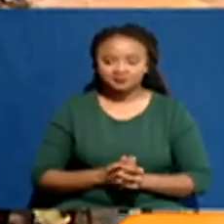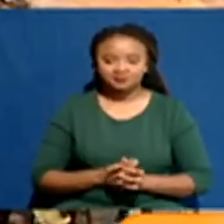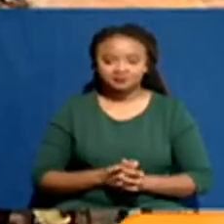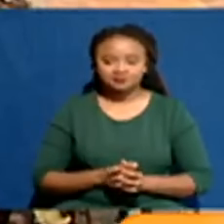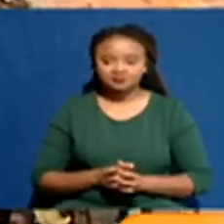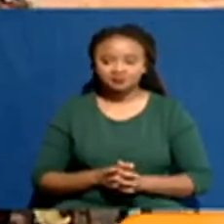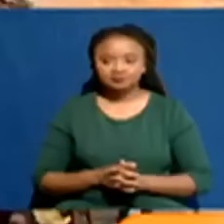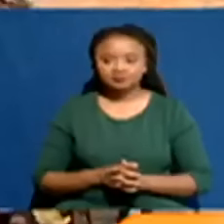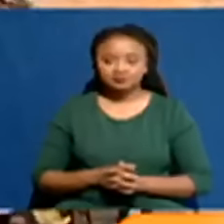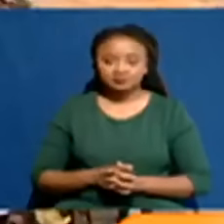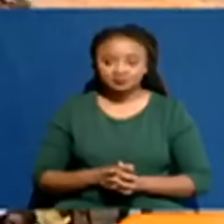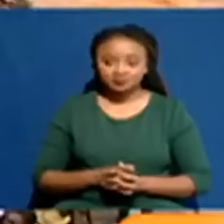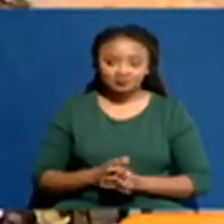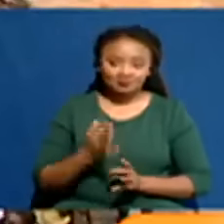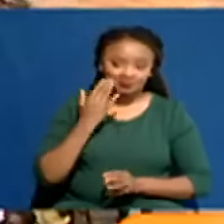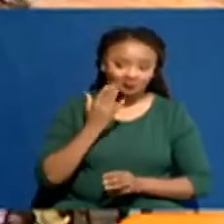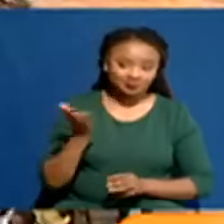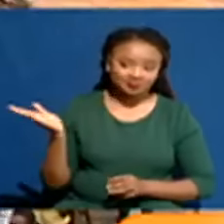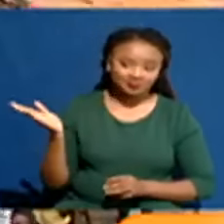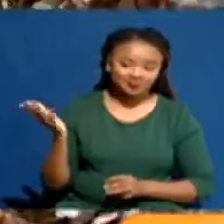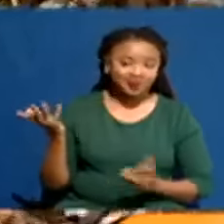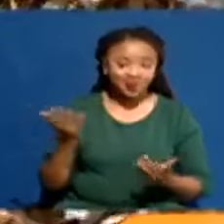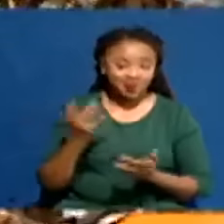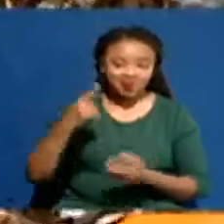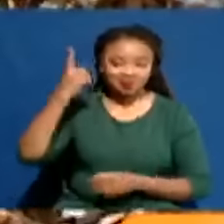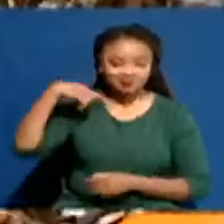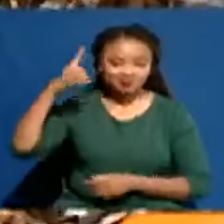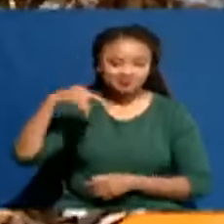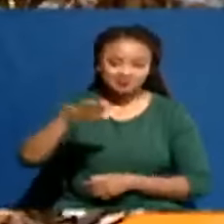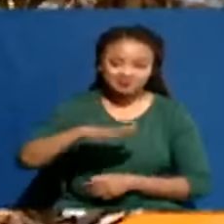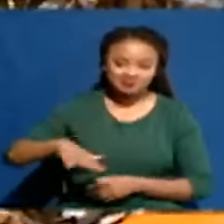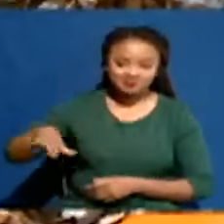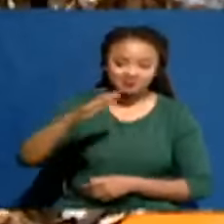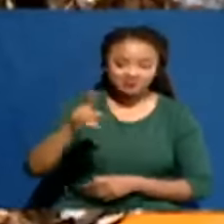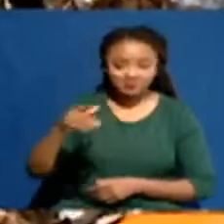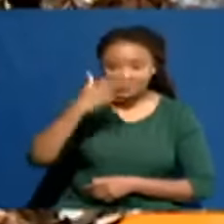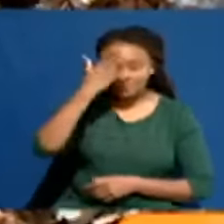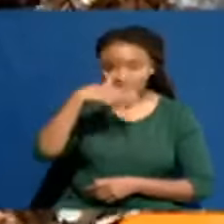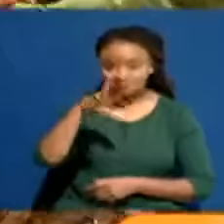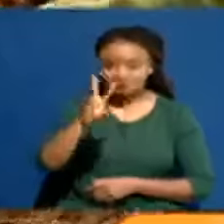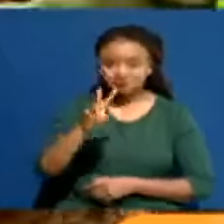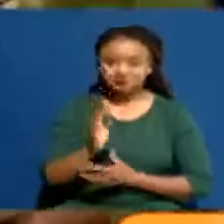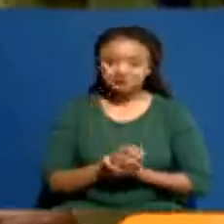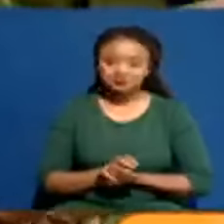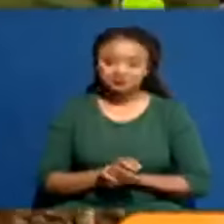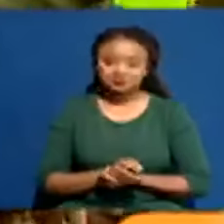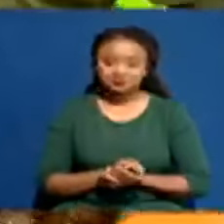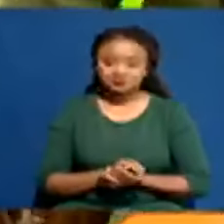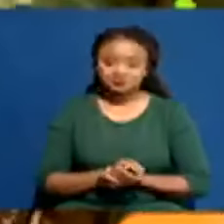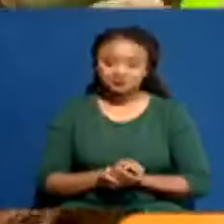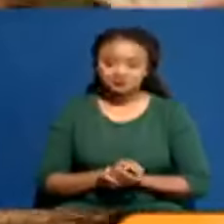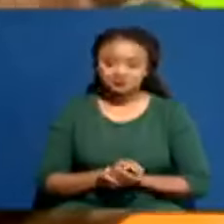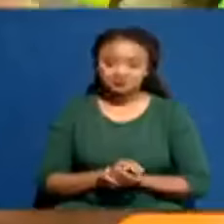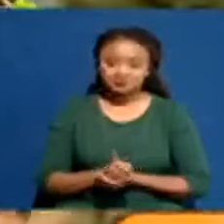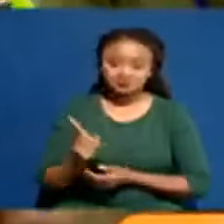The search and rescue efforts in Nairobi's Mathare area continued into the second day on Thursday as the